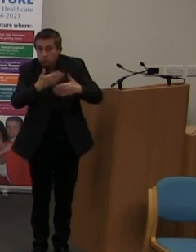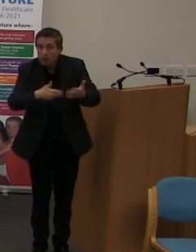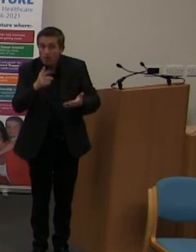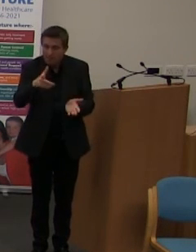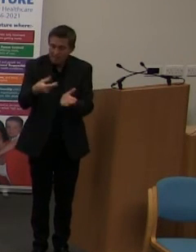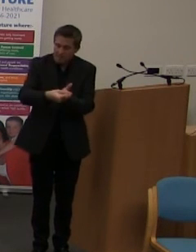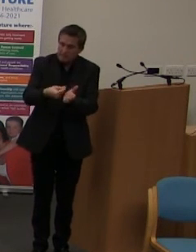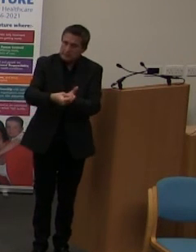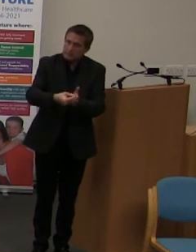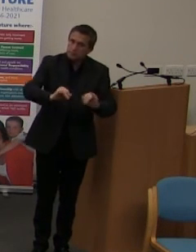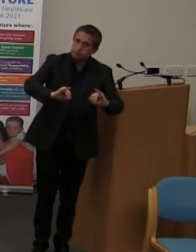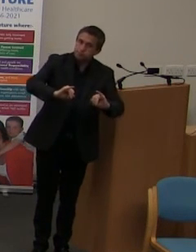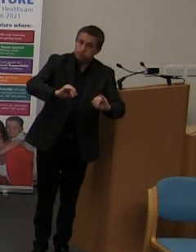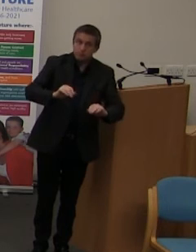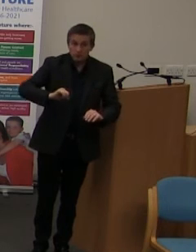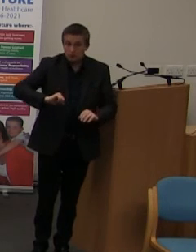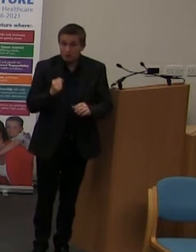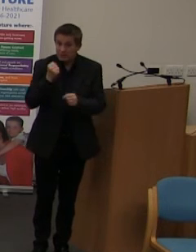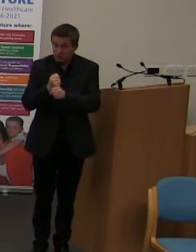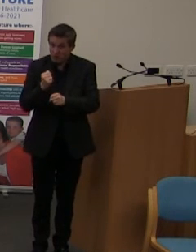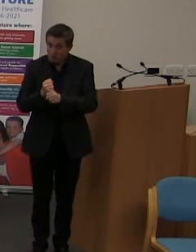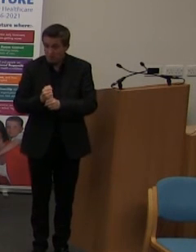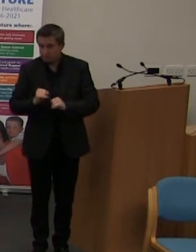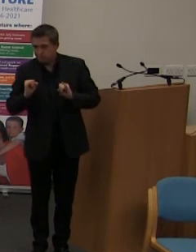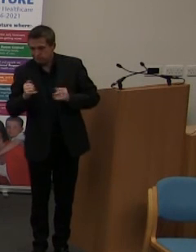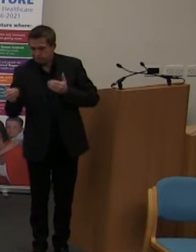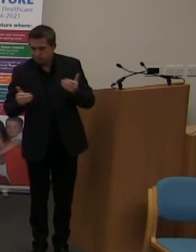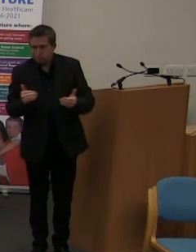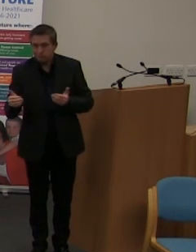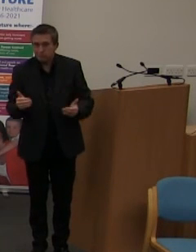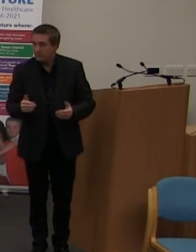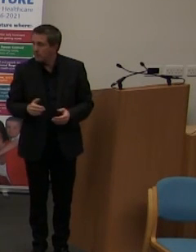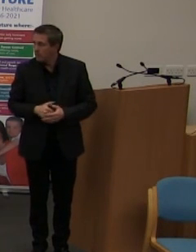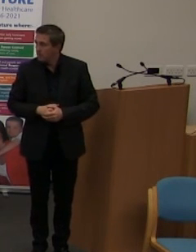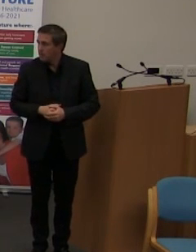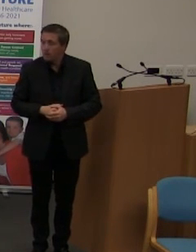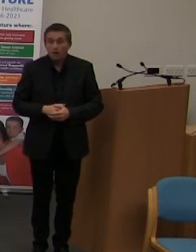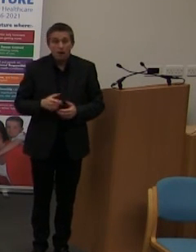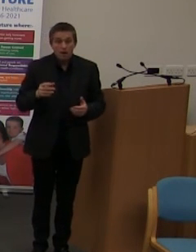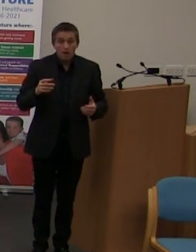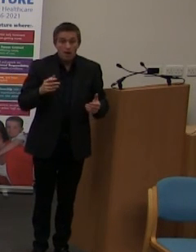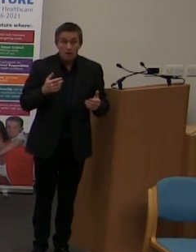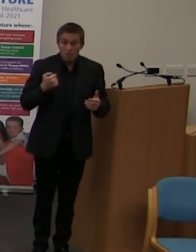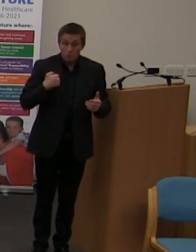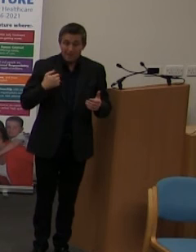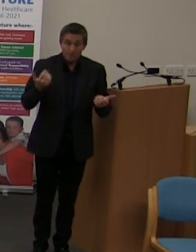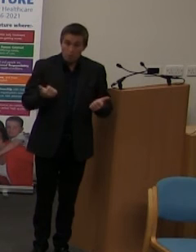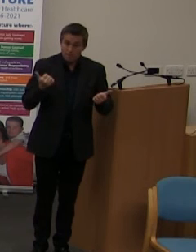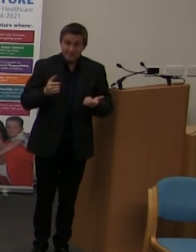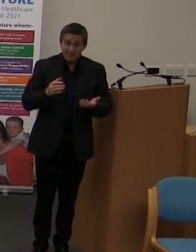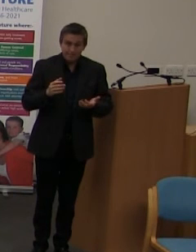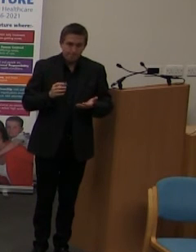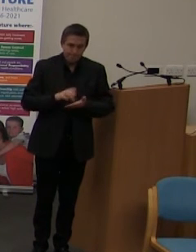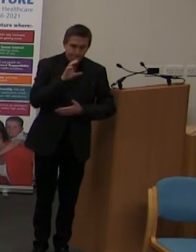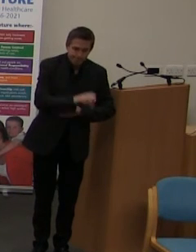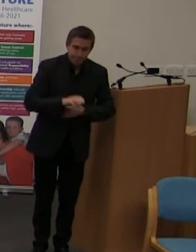is challenging. It's climbing for the Scottish Government in a national sense as well. However, we've provided an uplift, a real terms uplift to boards